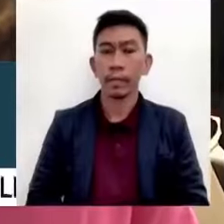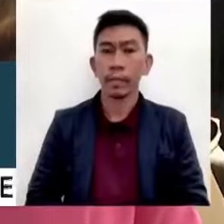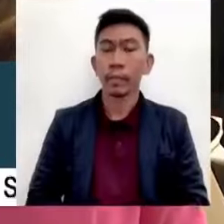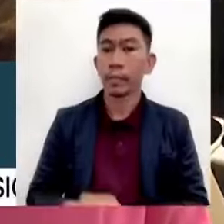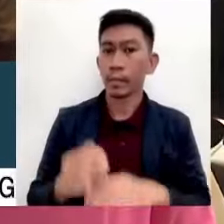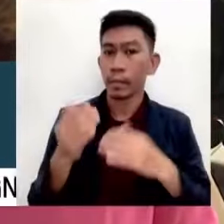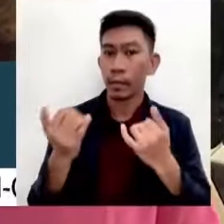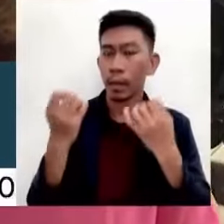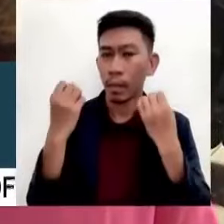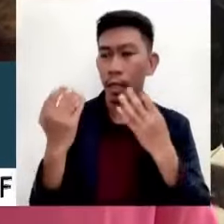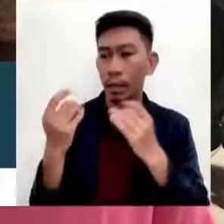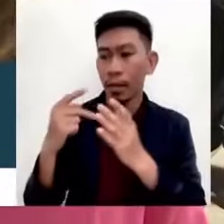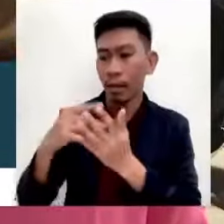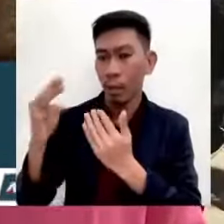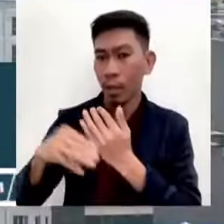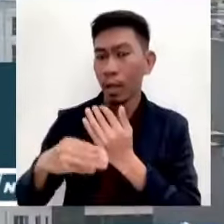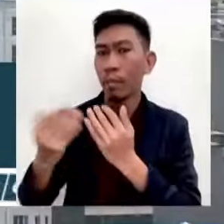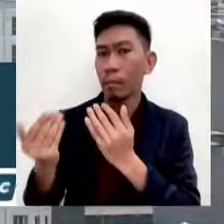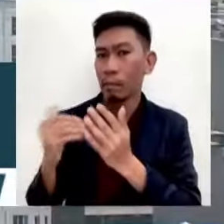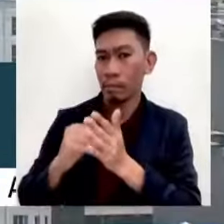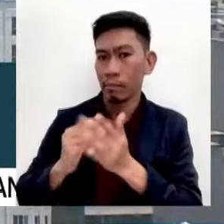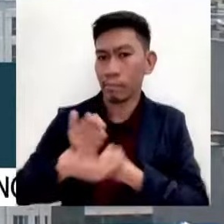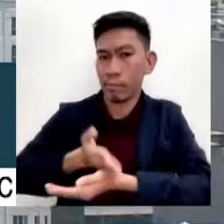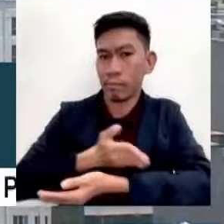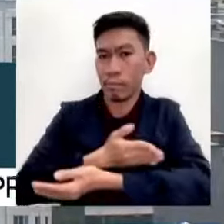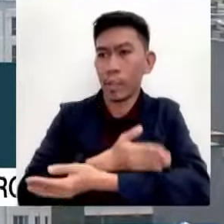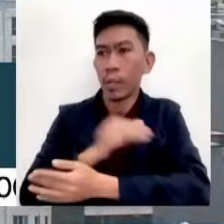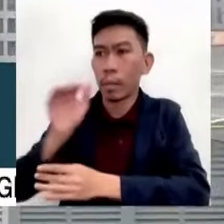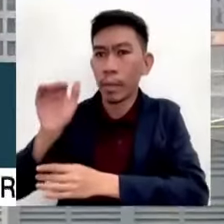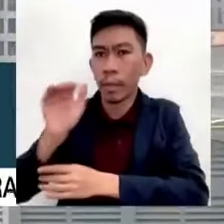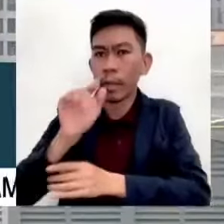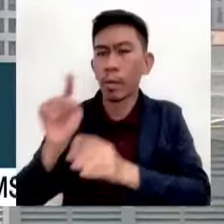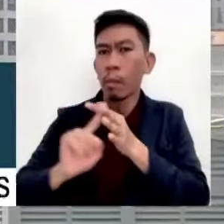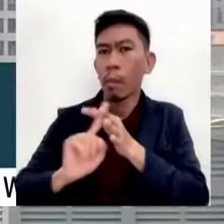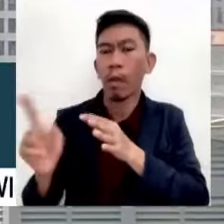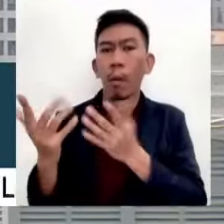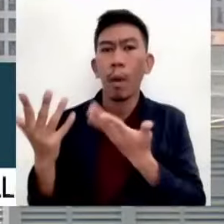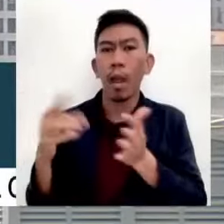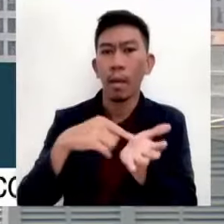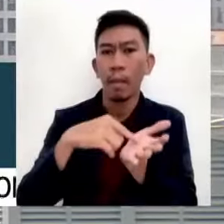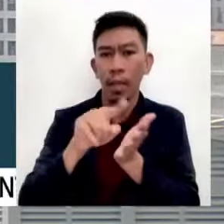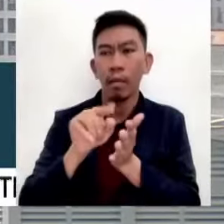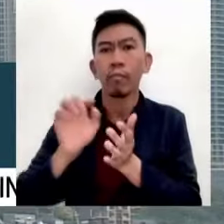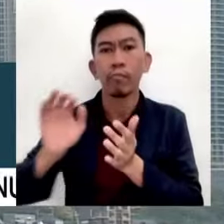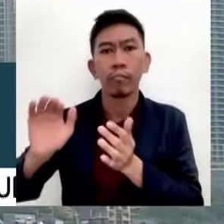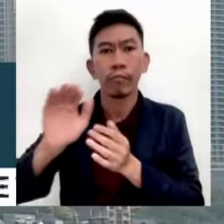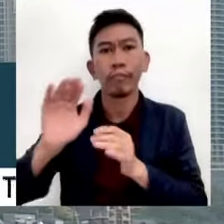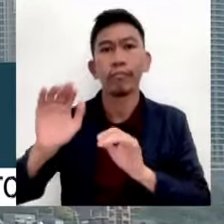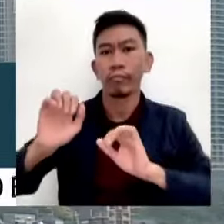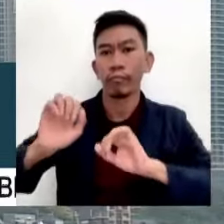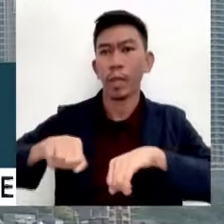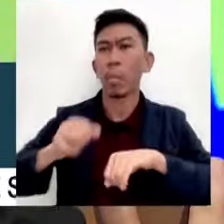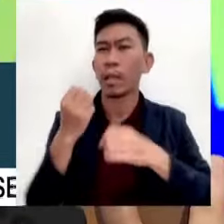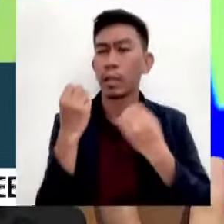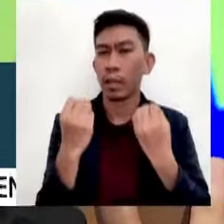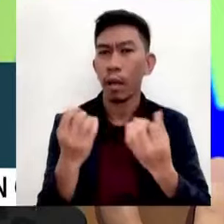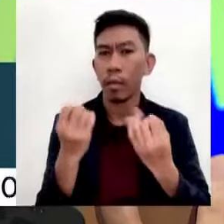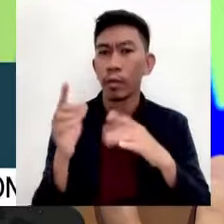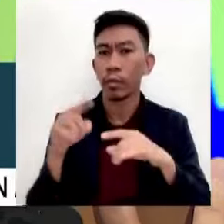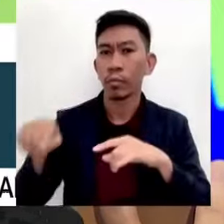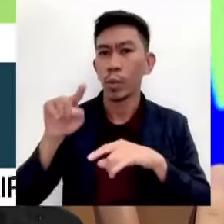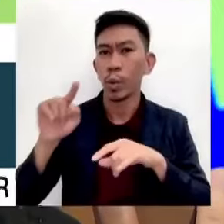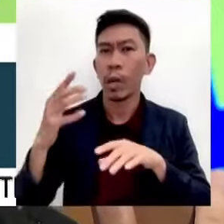like the Run After Tax Evaders, revealing that many big-time large taxpayers are under review. Marami